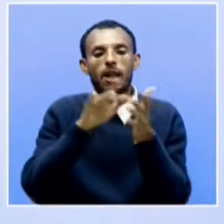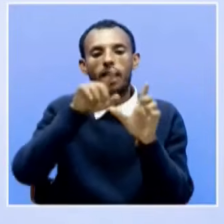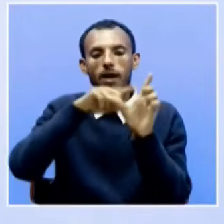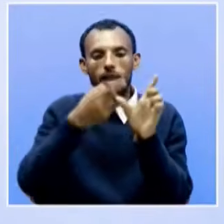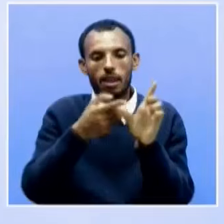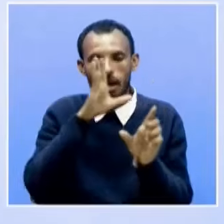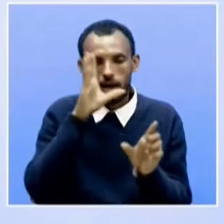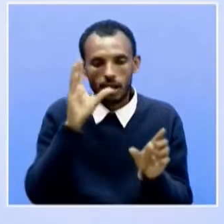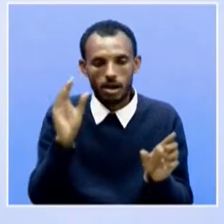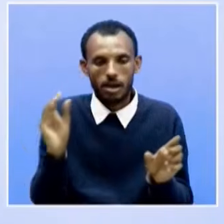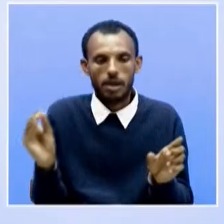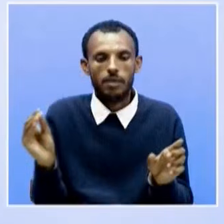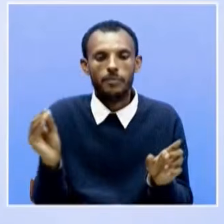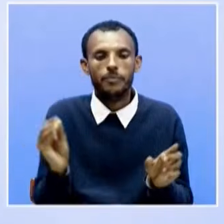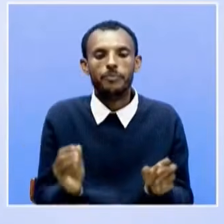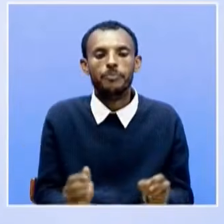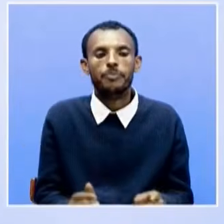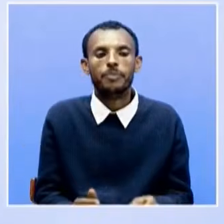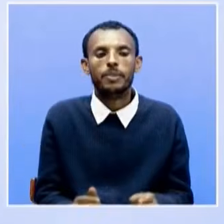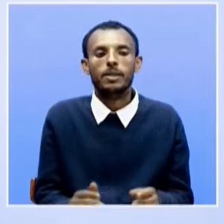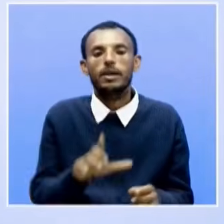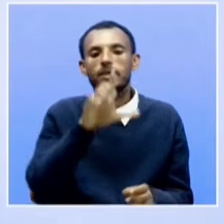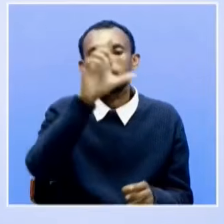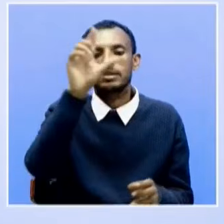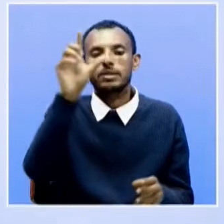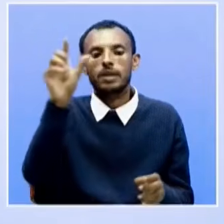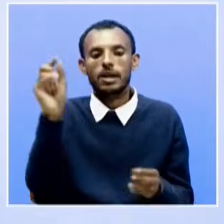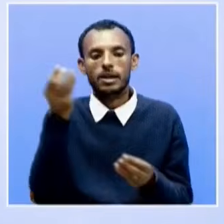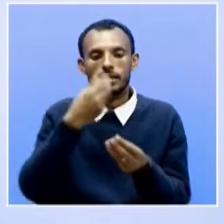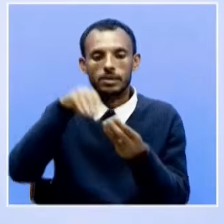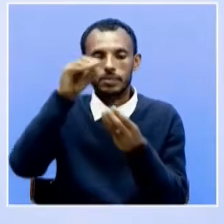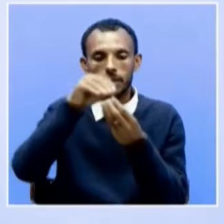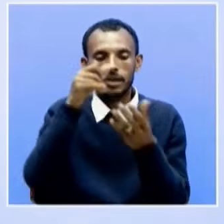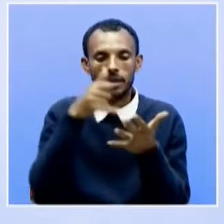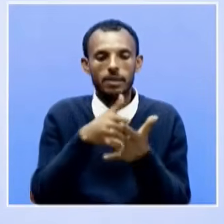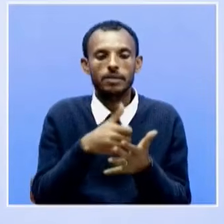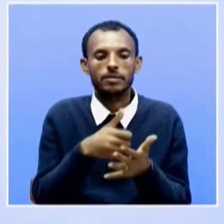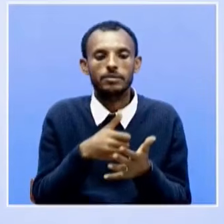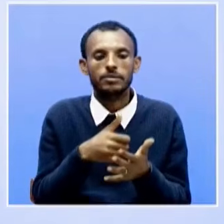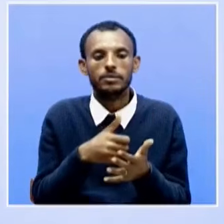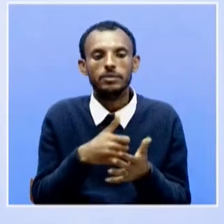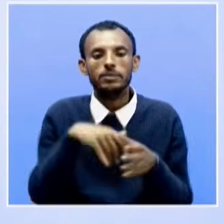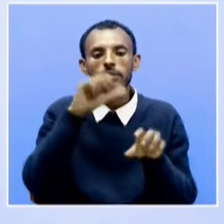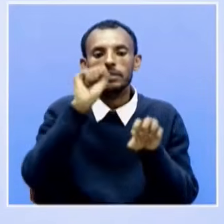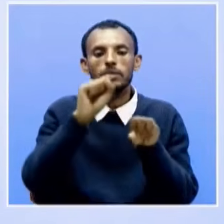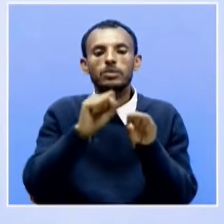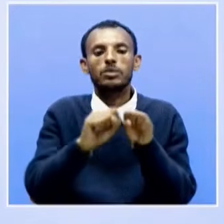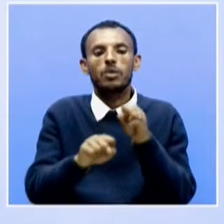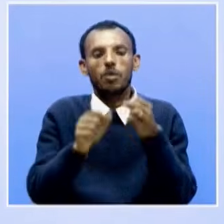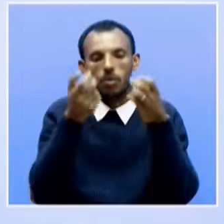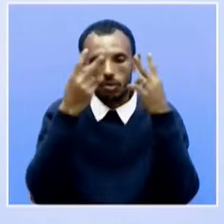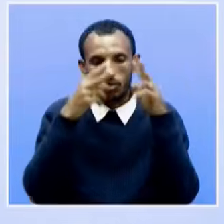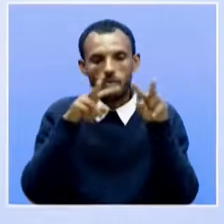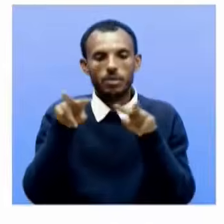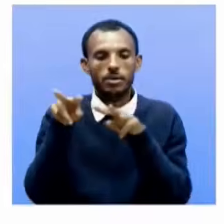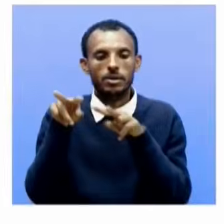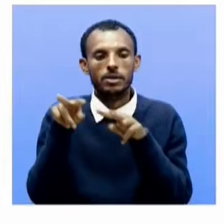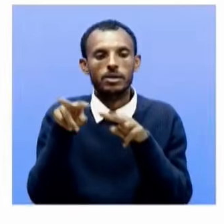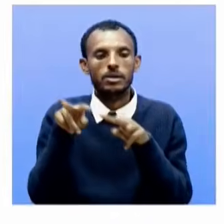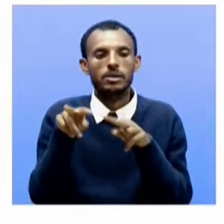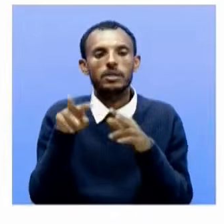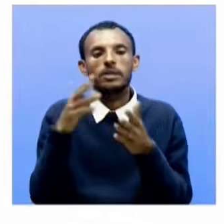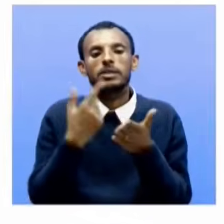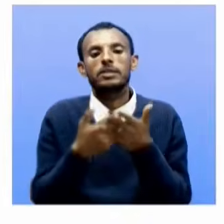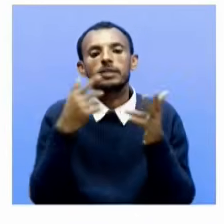and the arc subtending it. Okay, so look at this one. Probably this is the